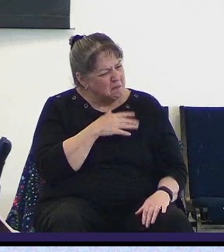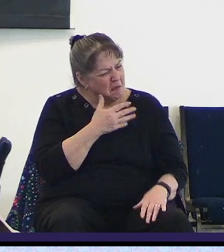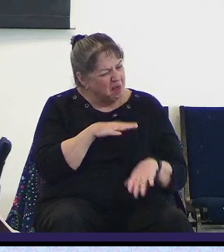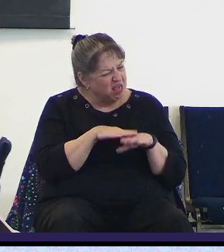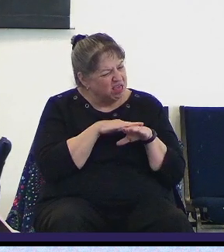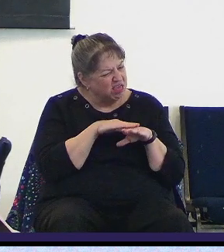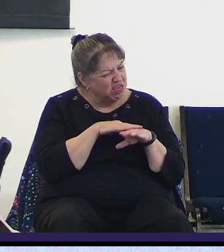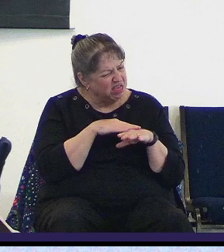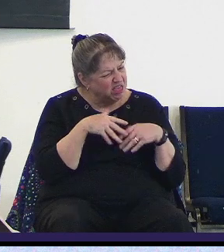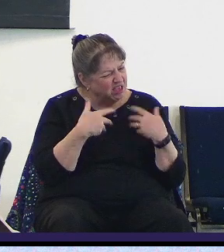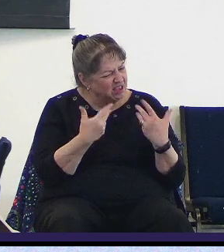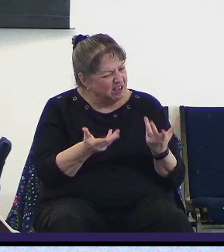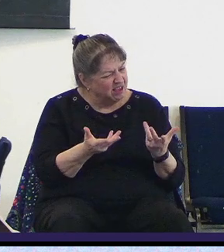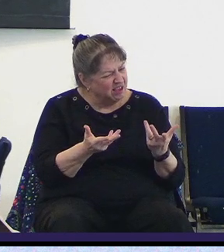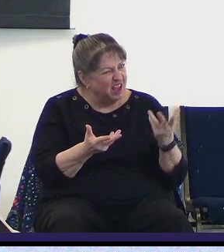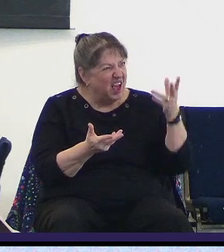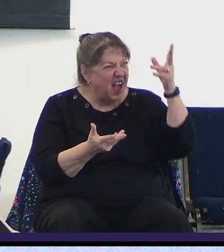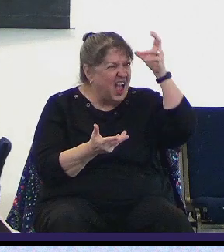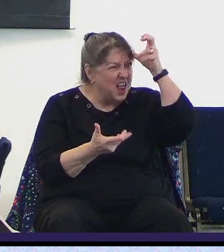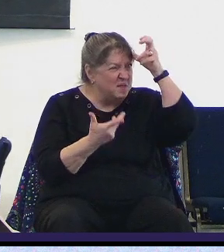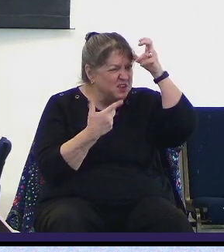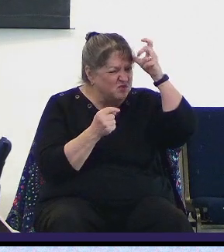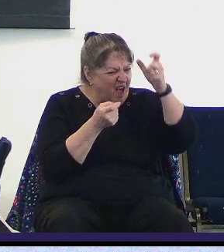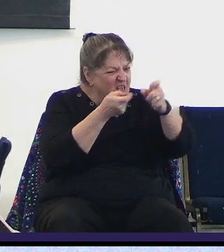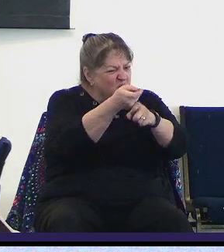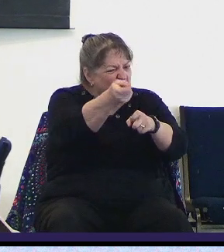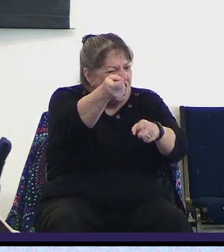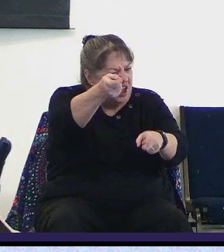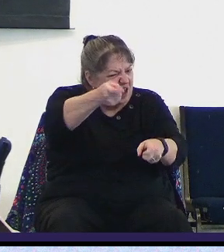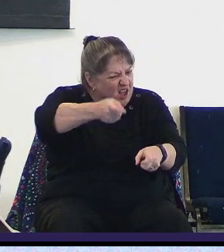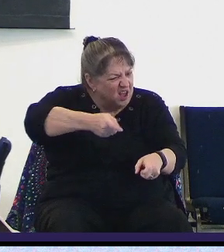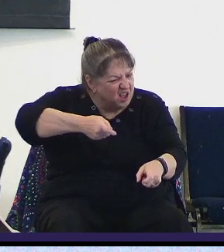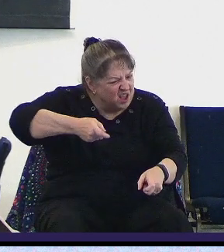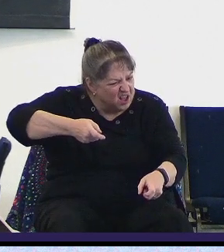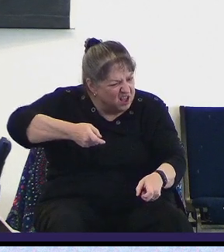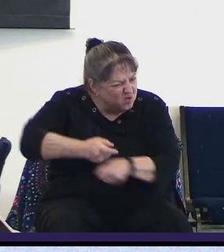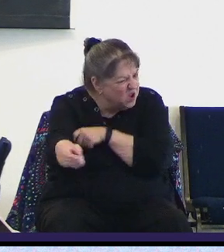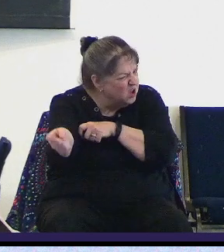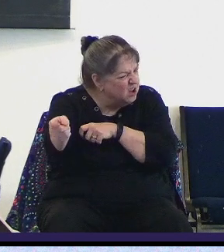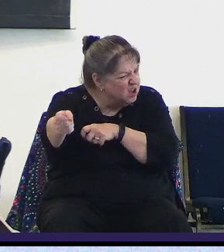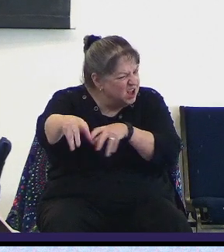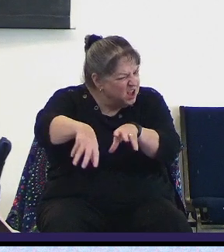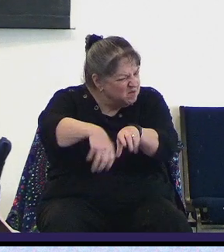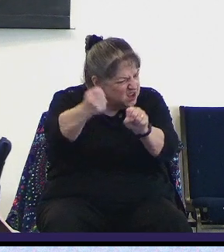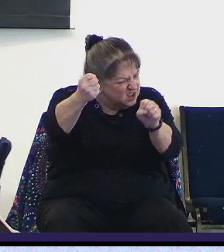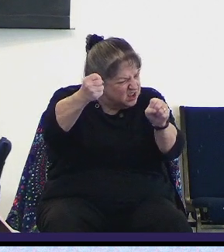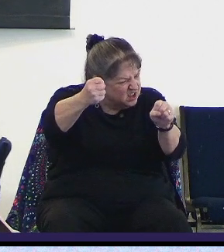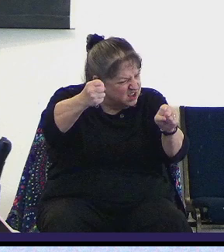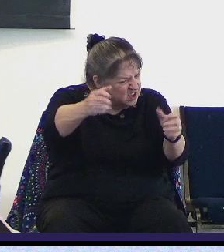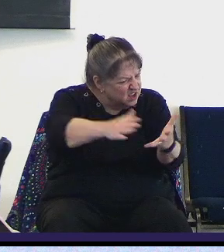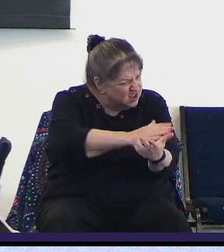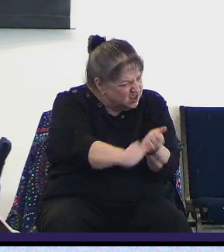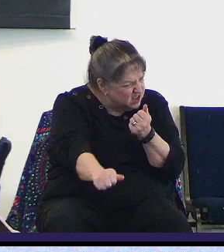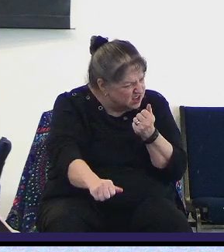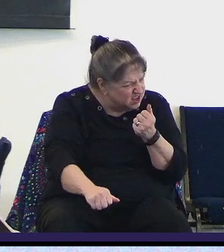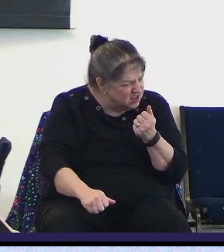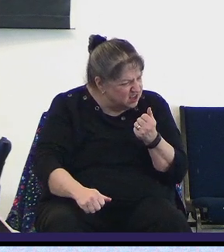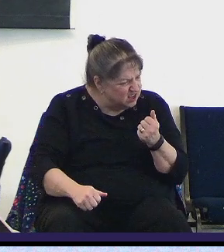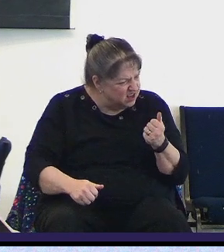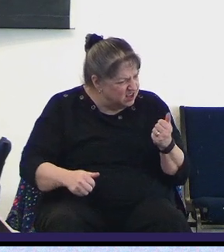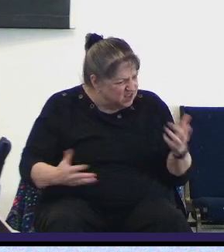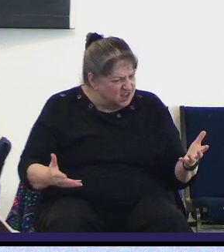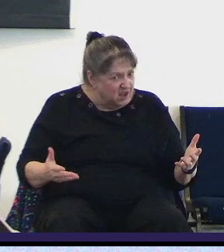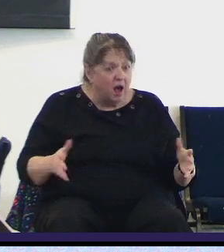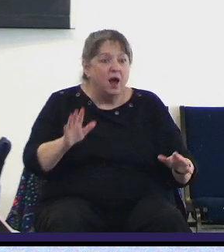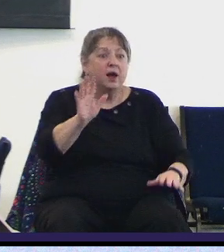takes that life and ruins it and makes everybody think that they're not really born again if they are. So there's a time for that. You know, discipleship is